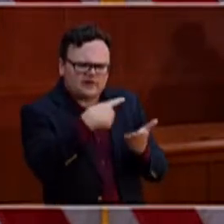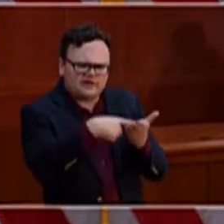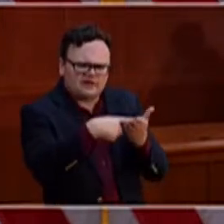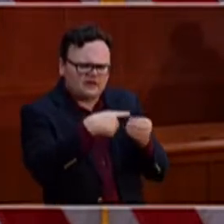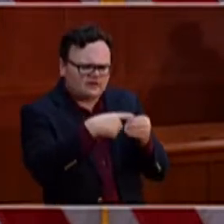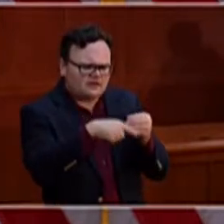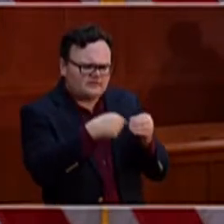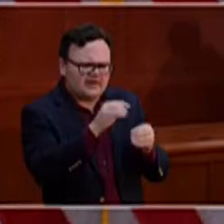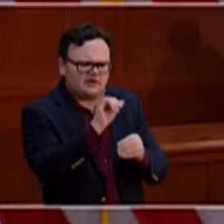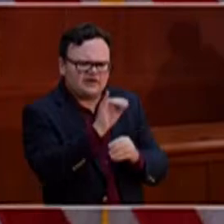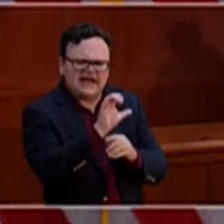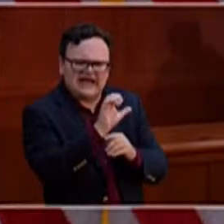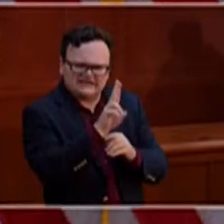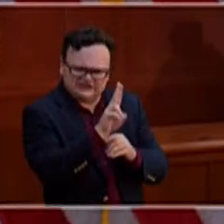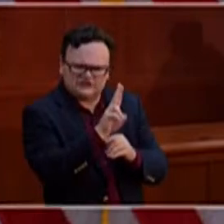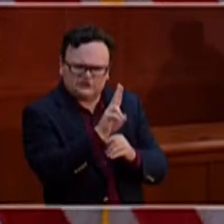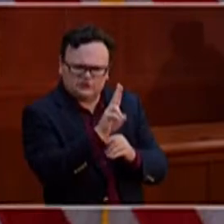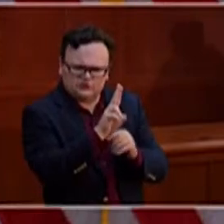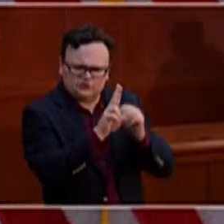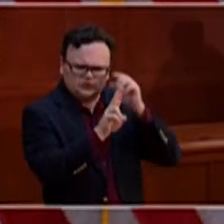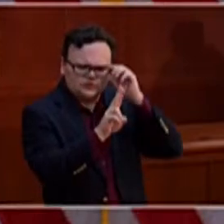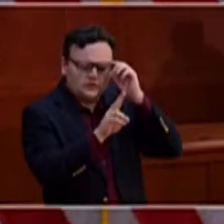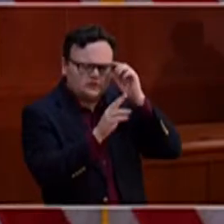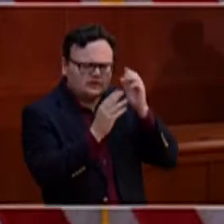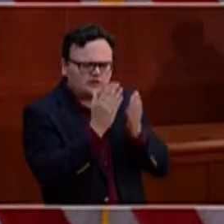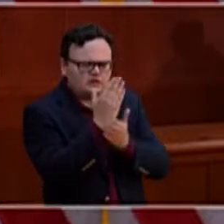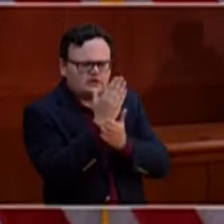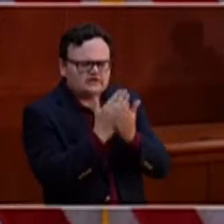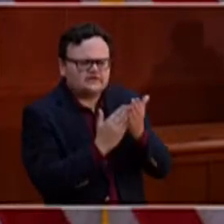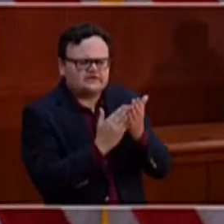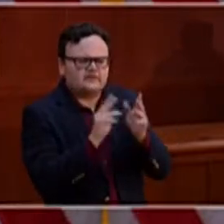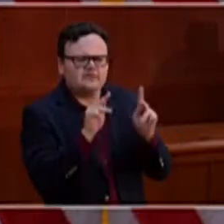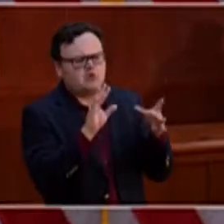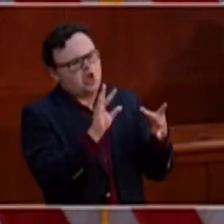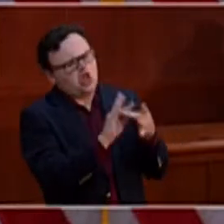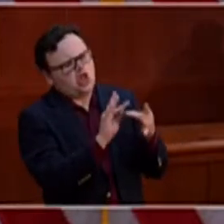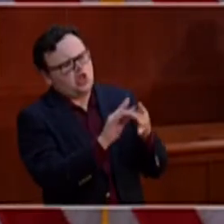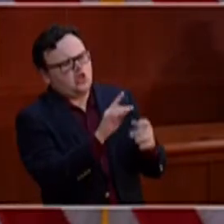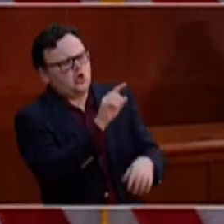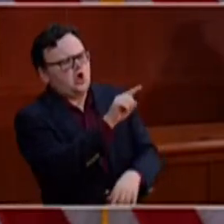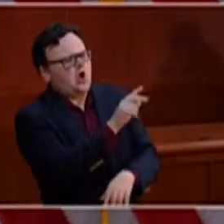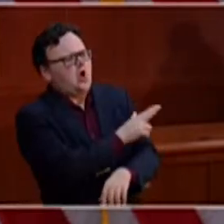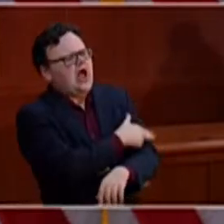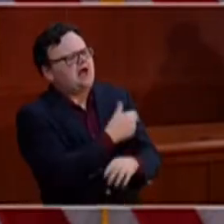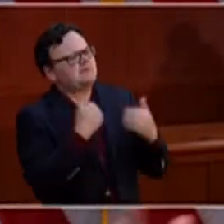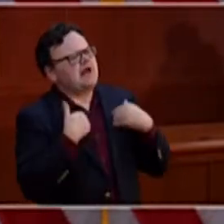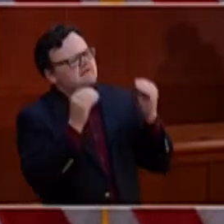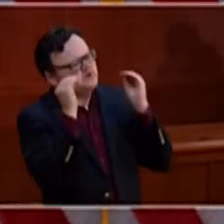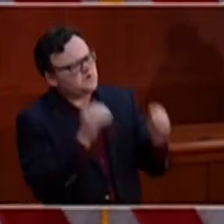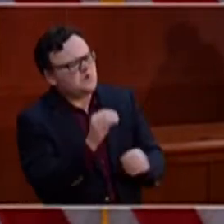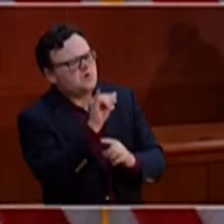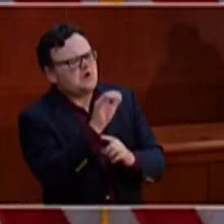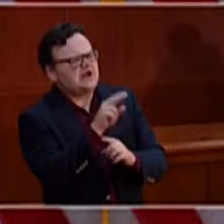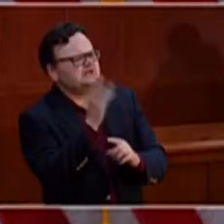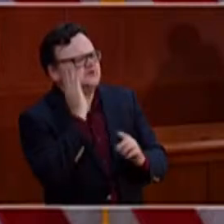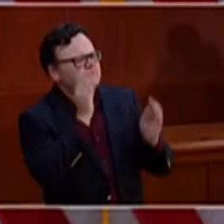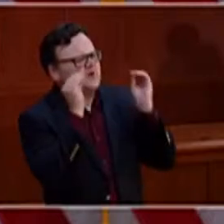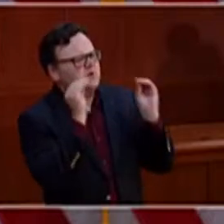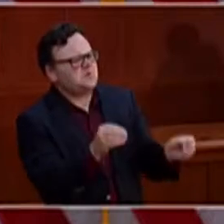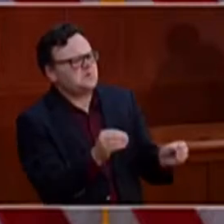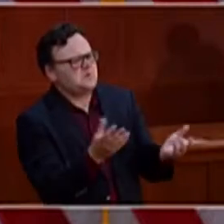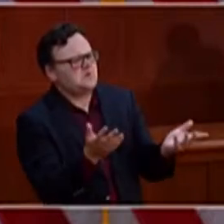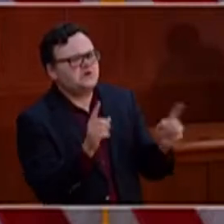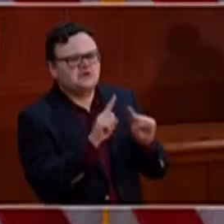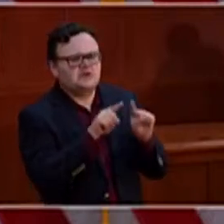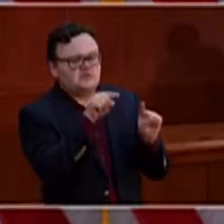will say that there's a certain number of hospitals with no capacity, some of those are Advent hospitals, but you're part of a big system where you